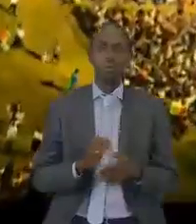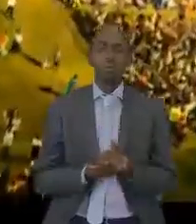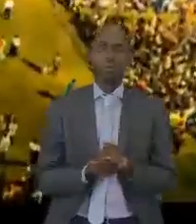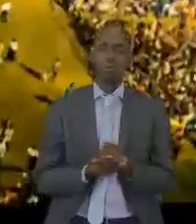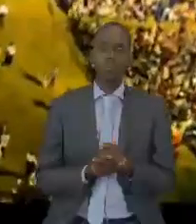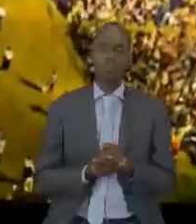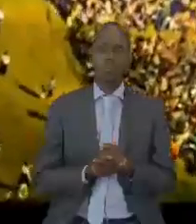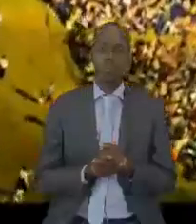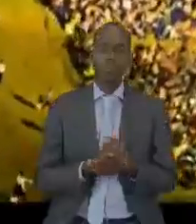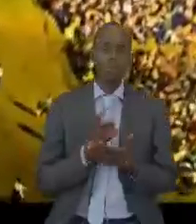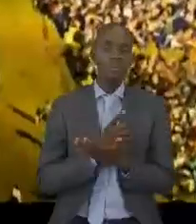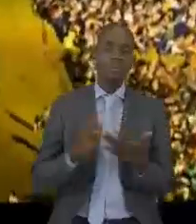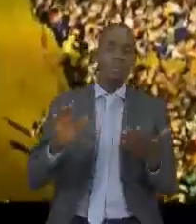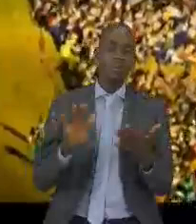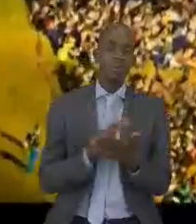Supernatural freedom.